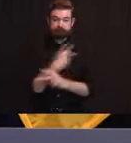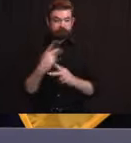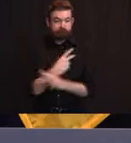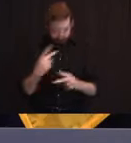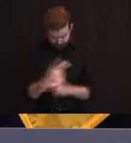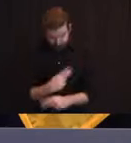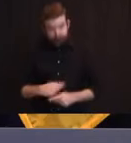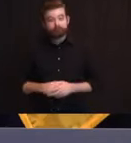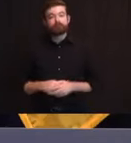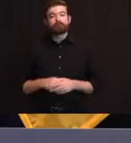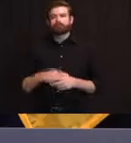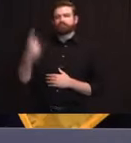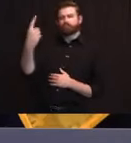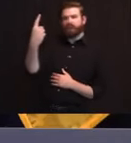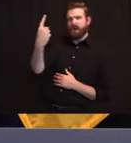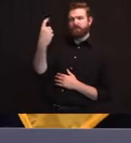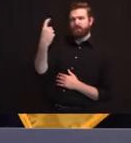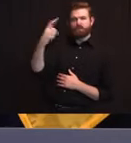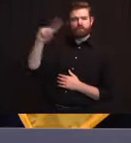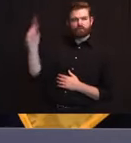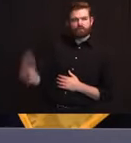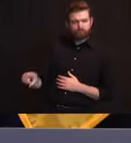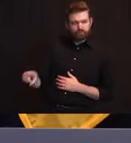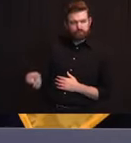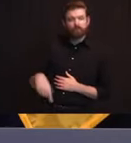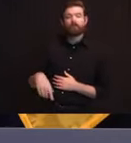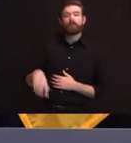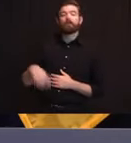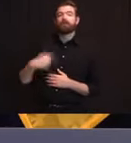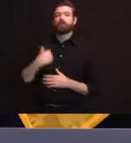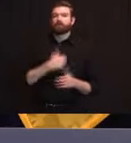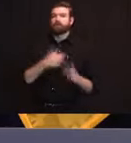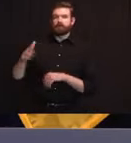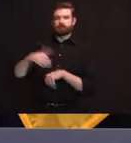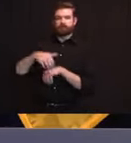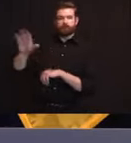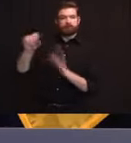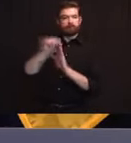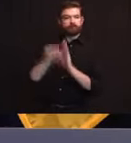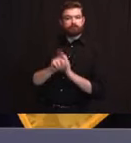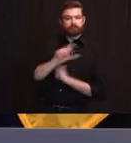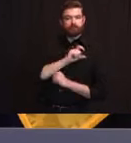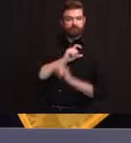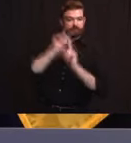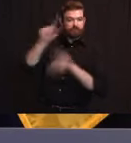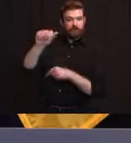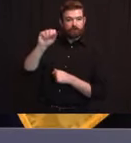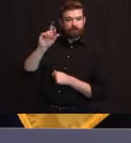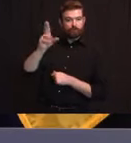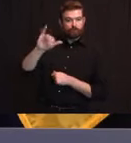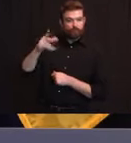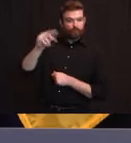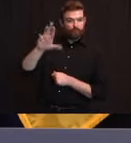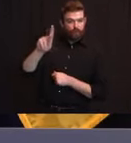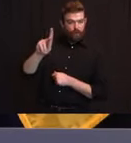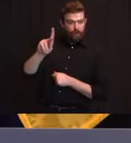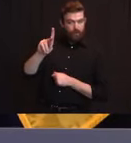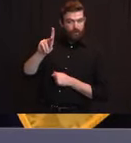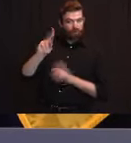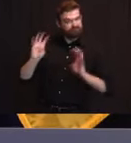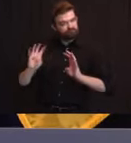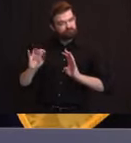there plans to dispatch the state police to Asbury Park next week if they continue to go through with the indoor dining? Yeah, as I say,